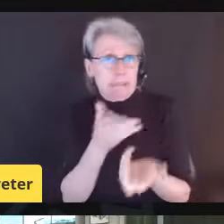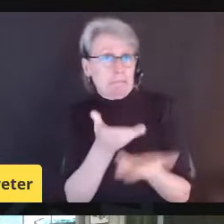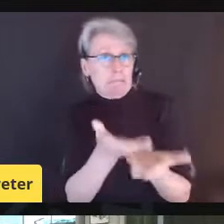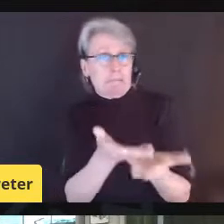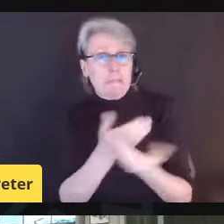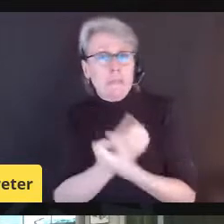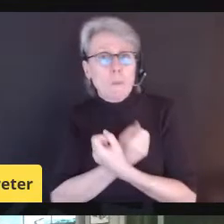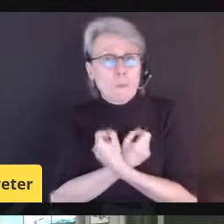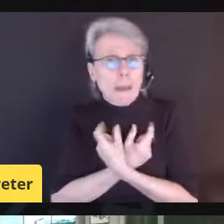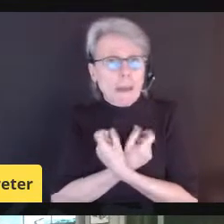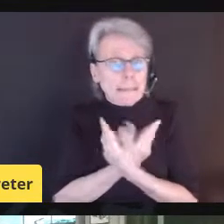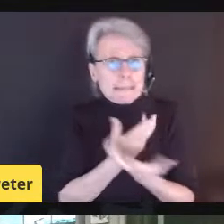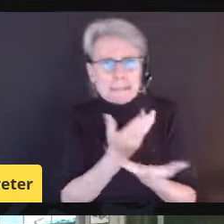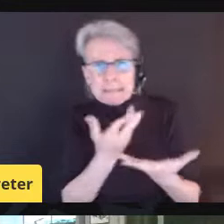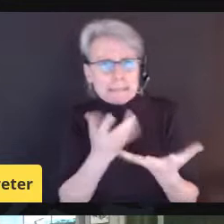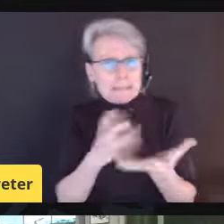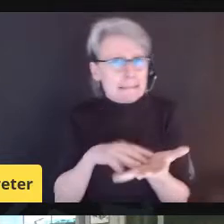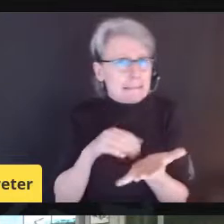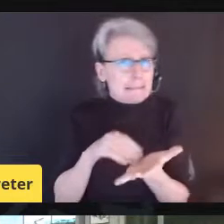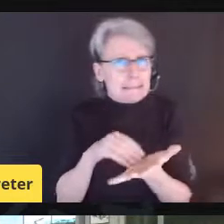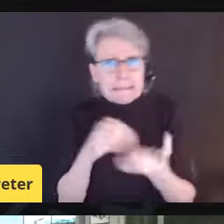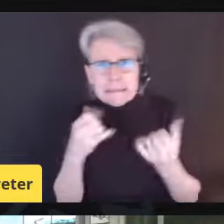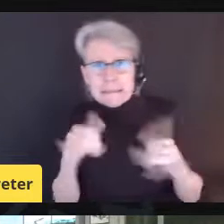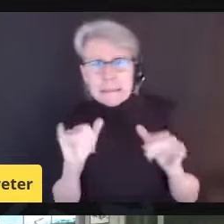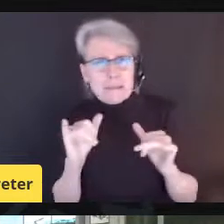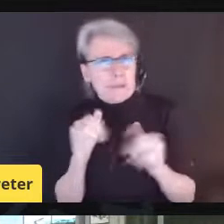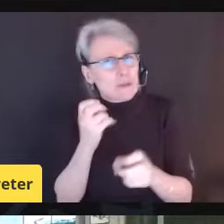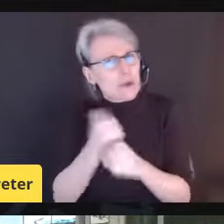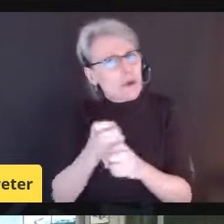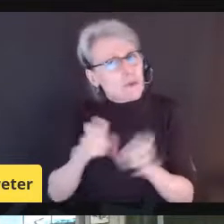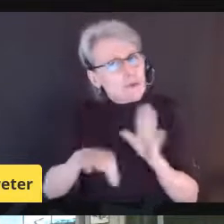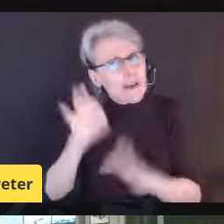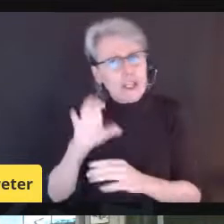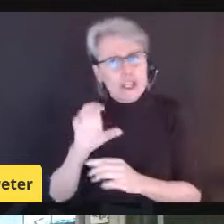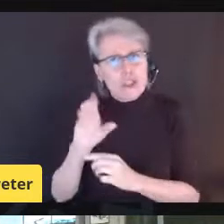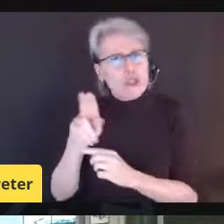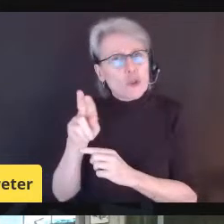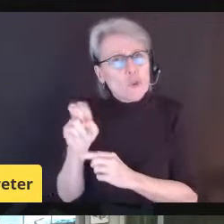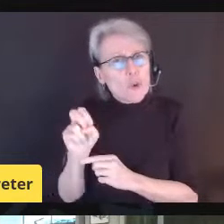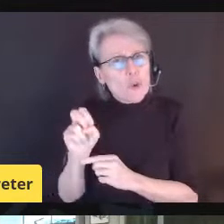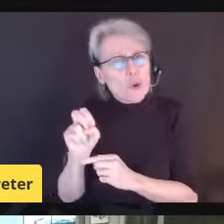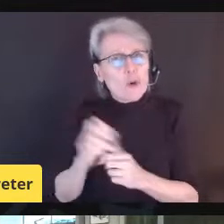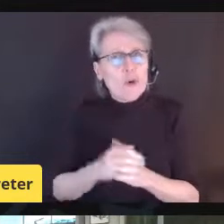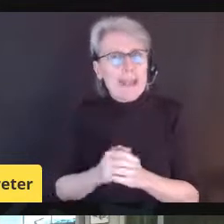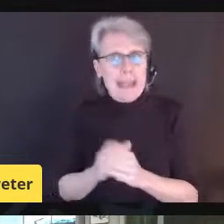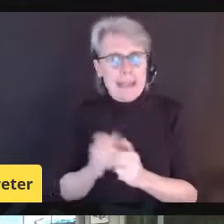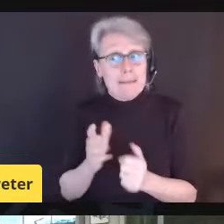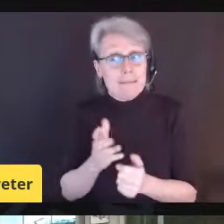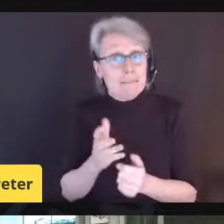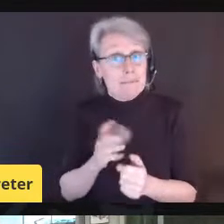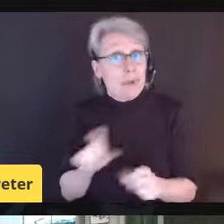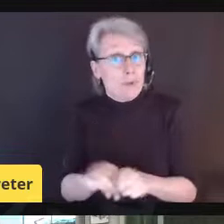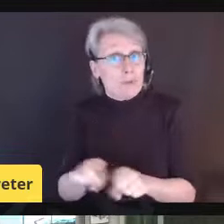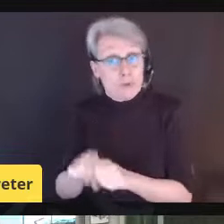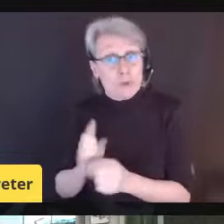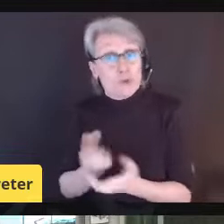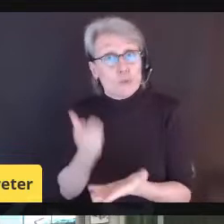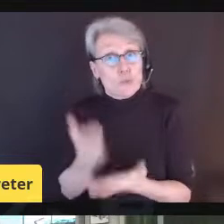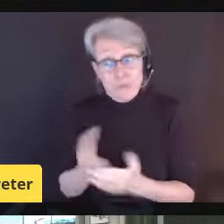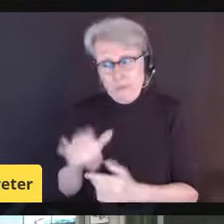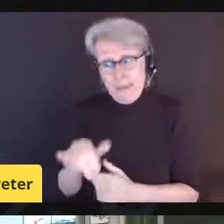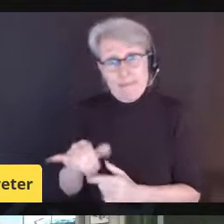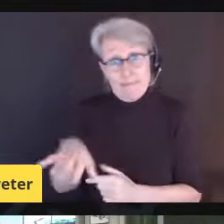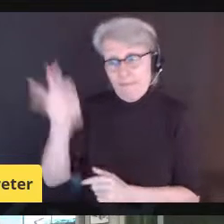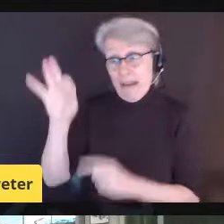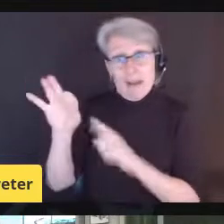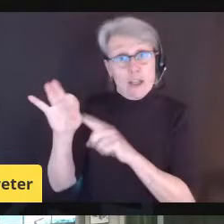to develop a sort of cure. And to really scientifically prove that it actually works. Like,